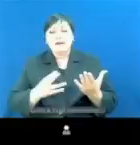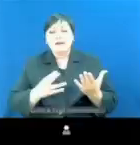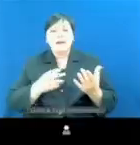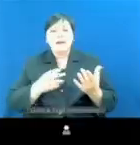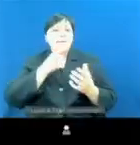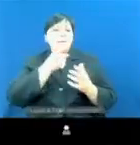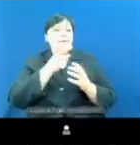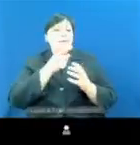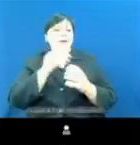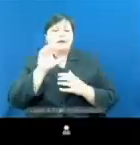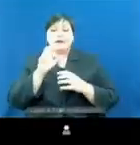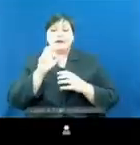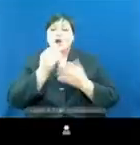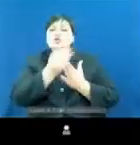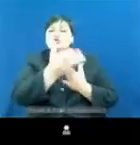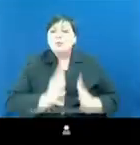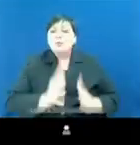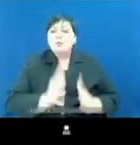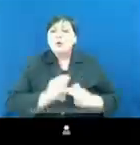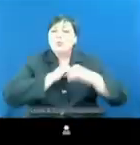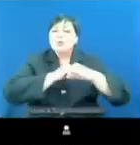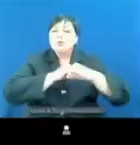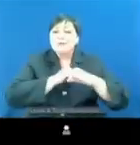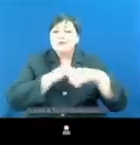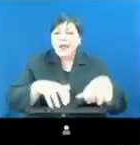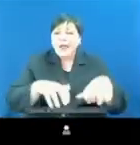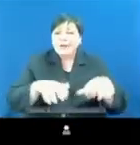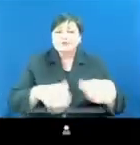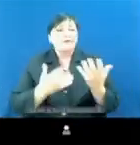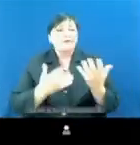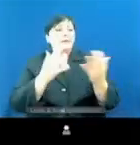action, fraud,